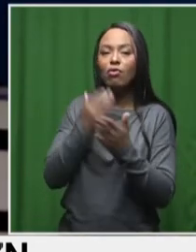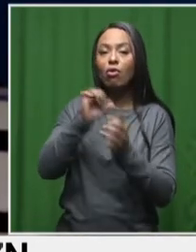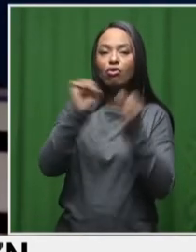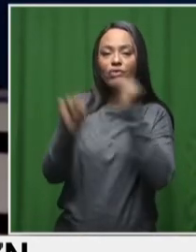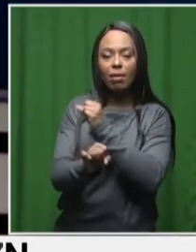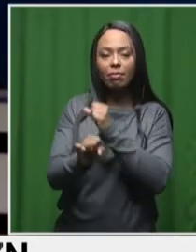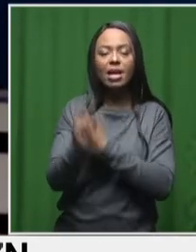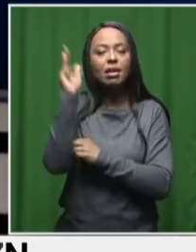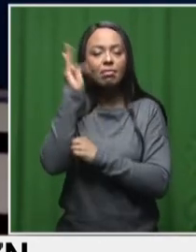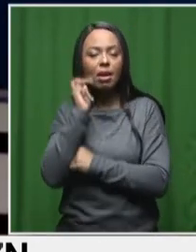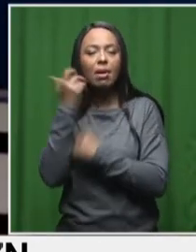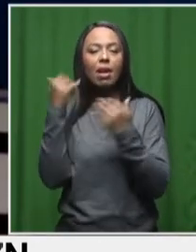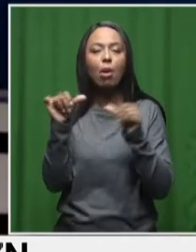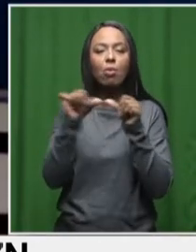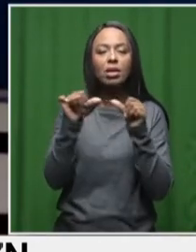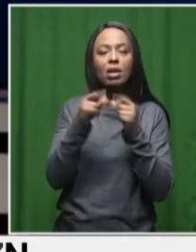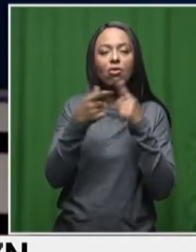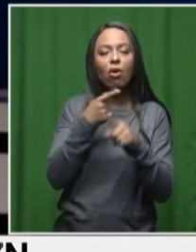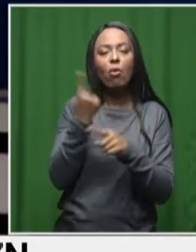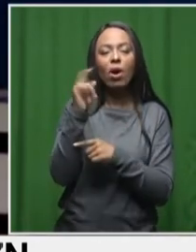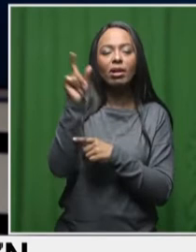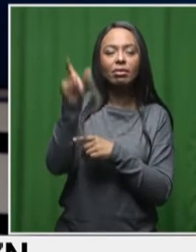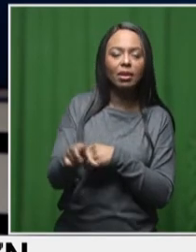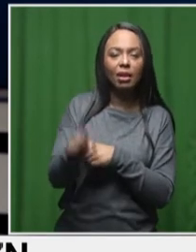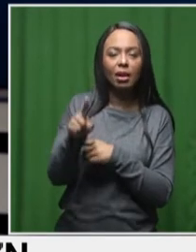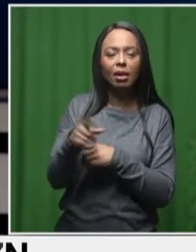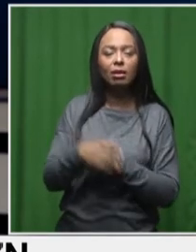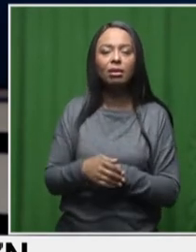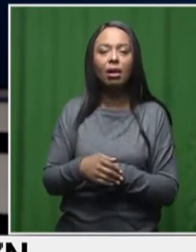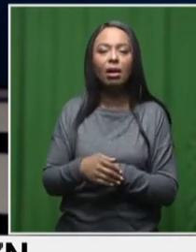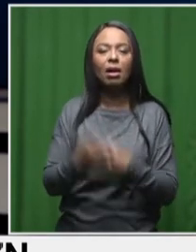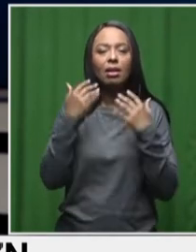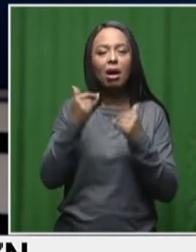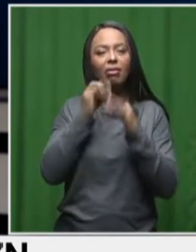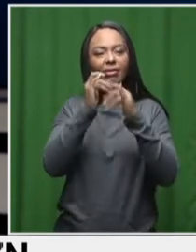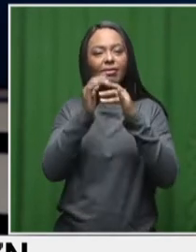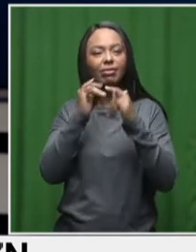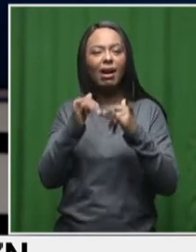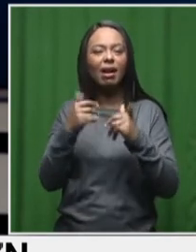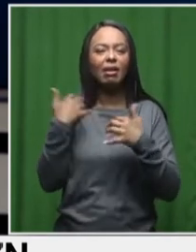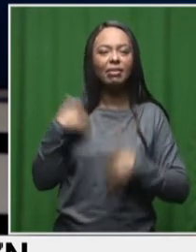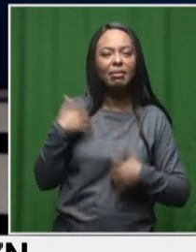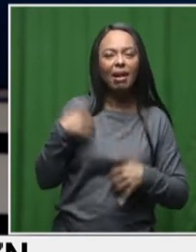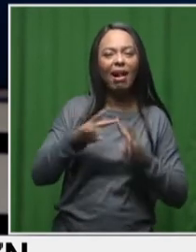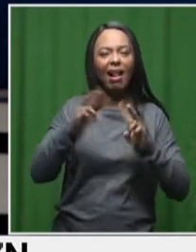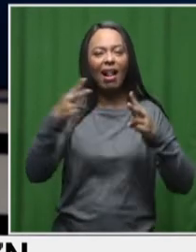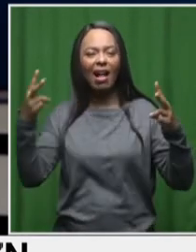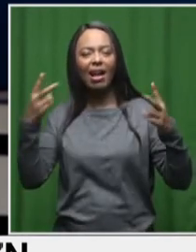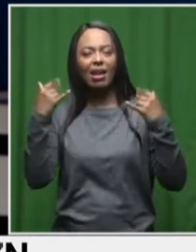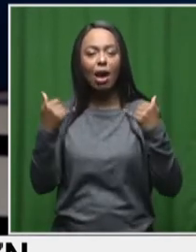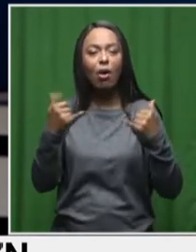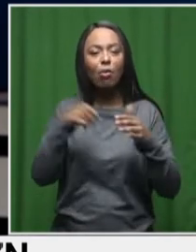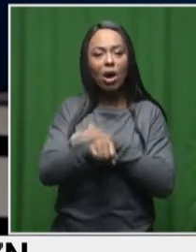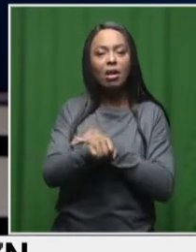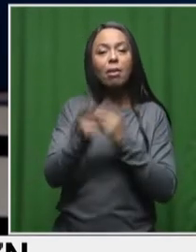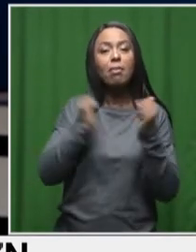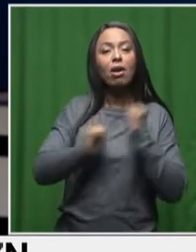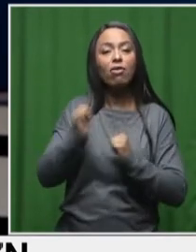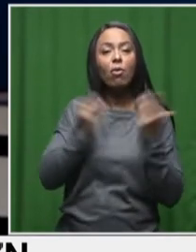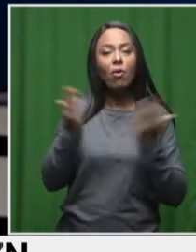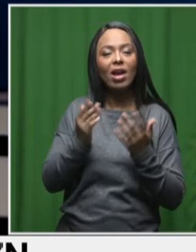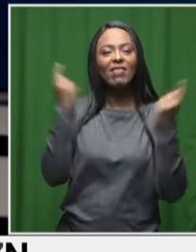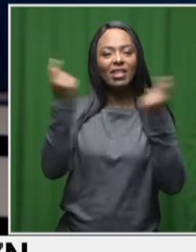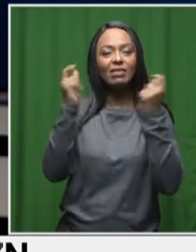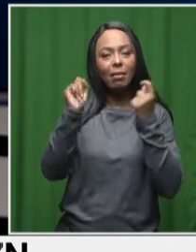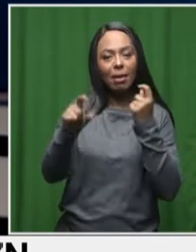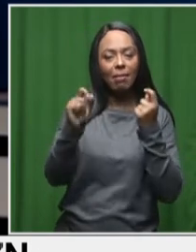this message from one of our guests, the multi-instrumentalist Richard Bonner, who's also performing, by the way, at the festival, and